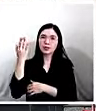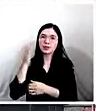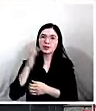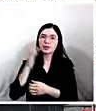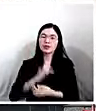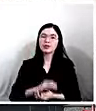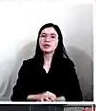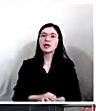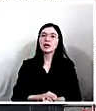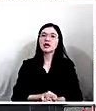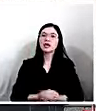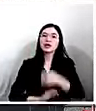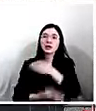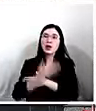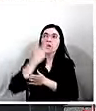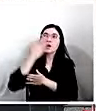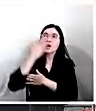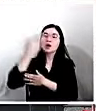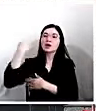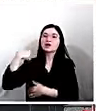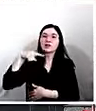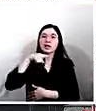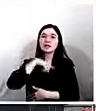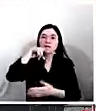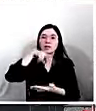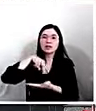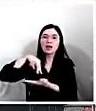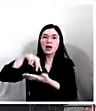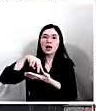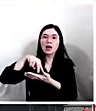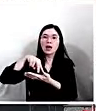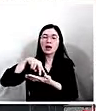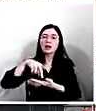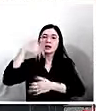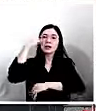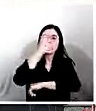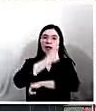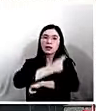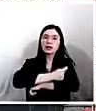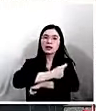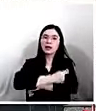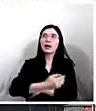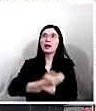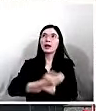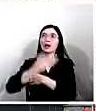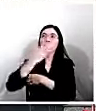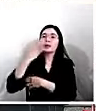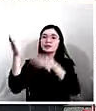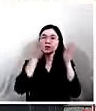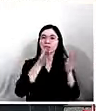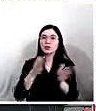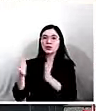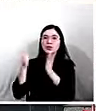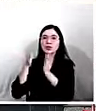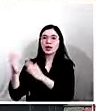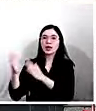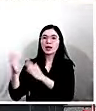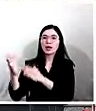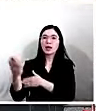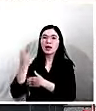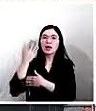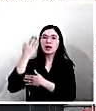yours. Yours as we stand at the table you